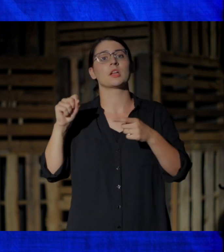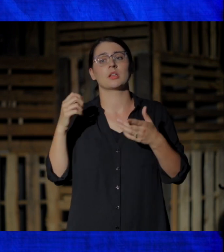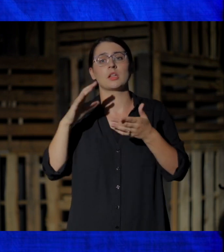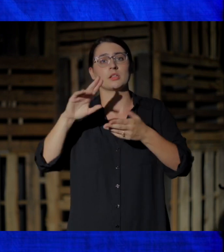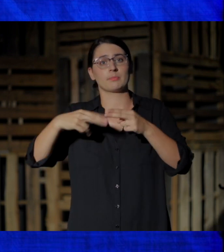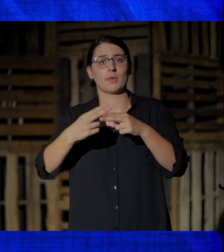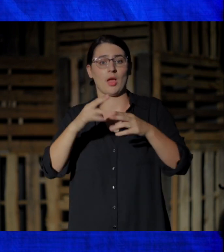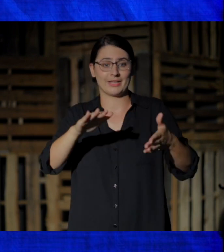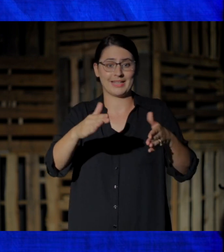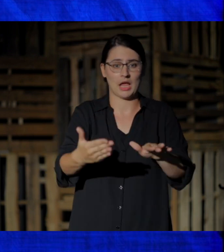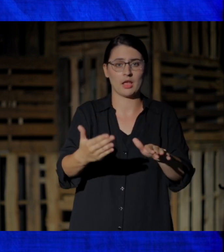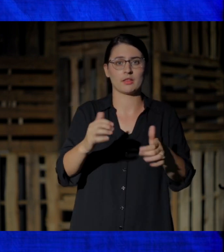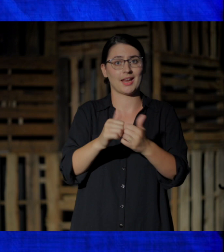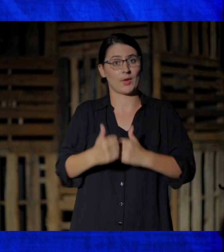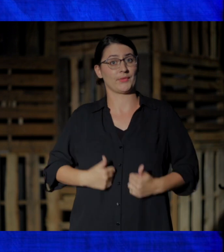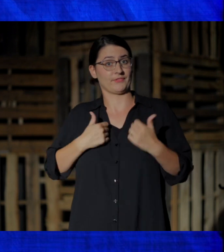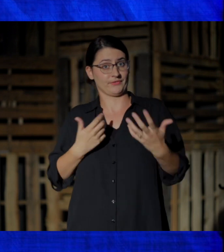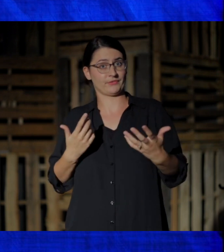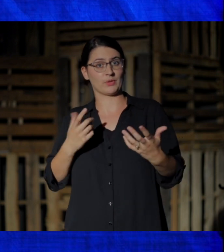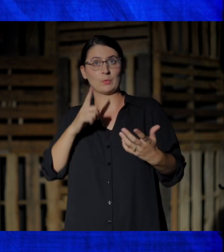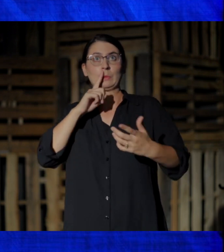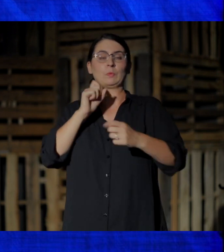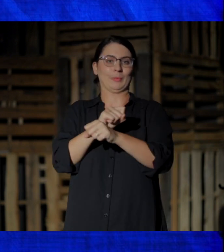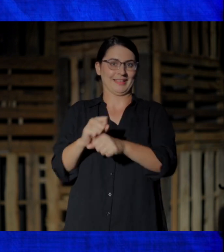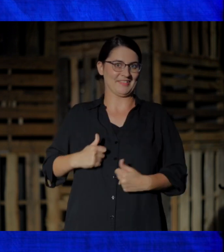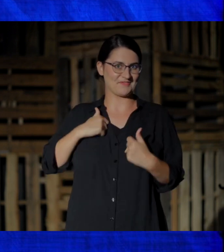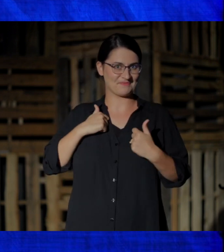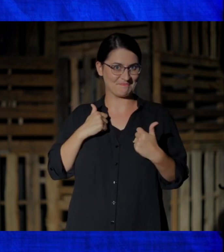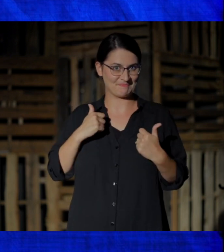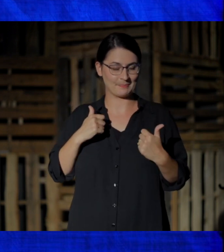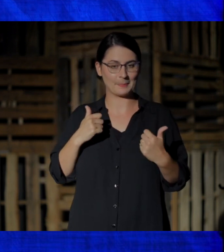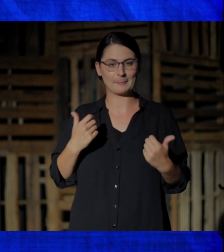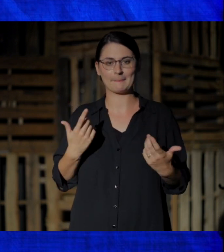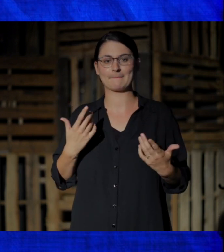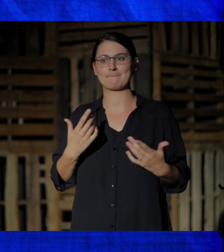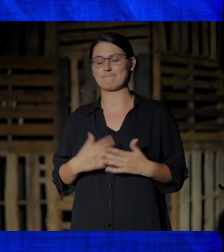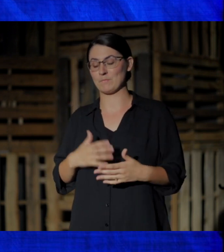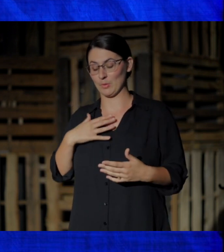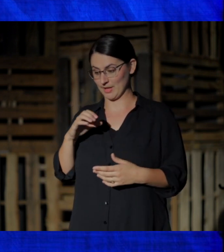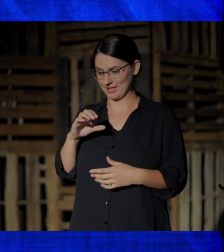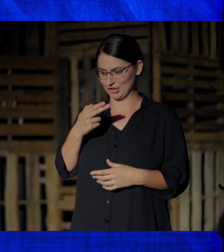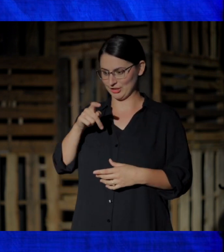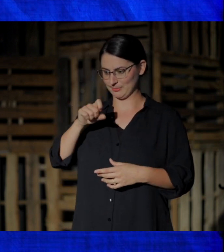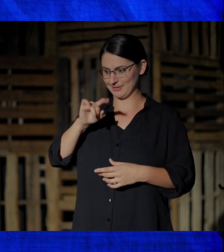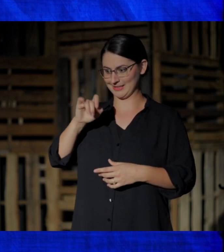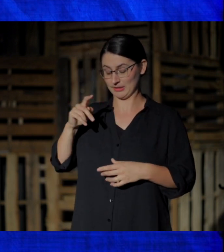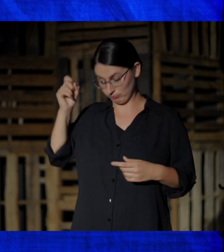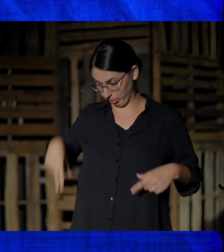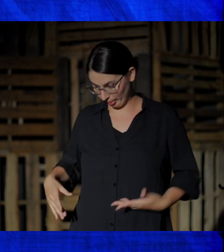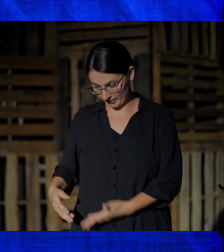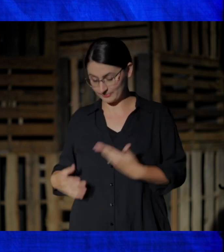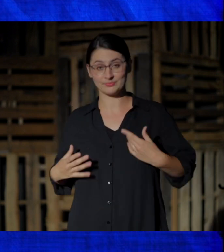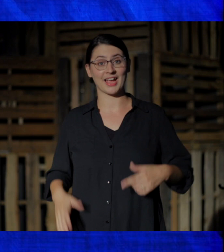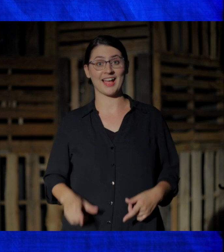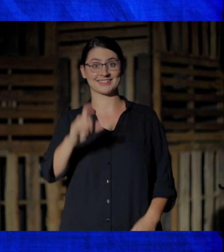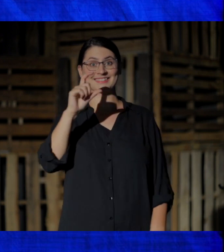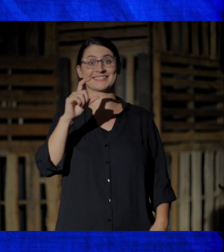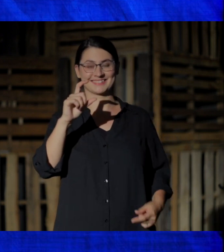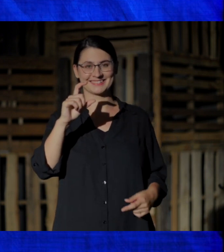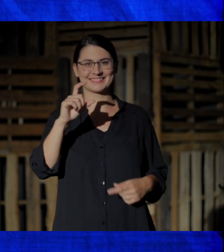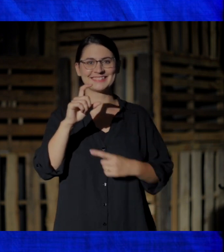going to deal with it in an awesome way. So I know you just sat down, but I'm going to invite you to... Wow, there goes my chapstick, man. I got it. All right, so those of you on YouTube,